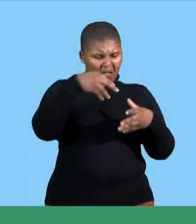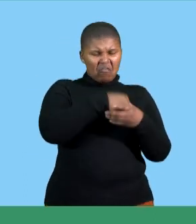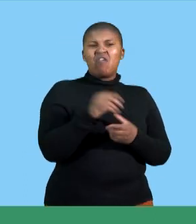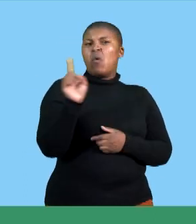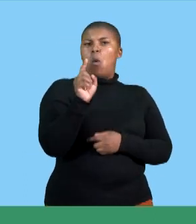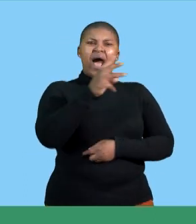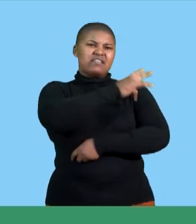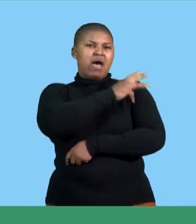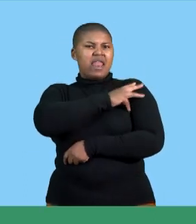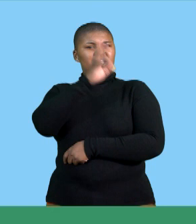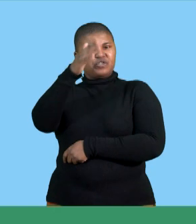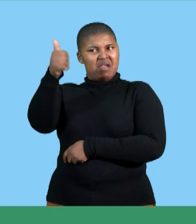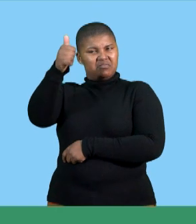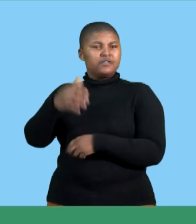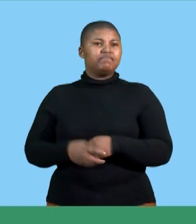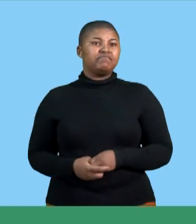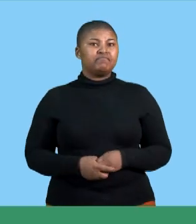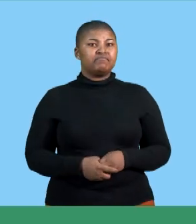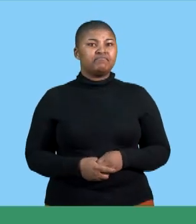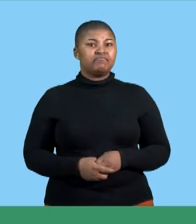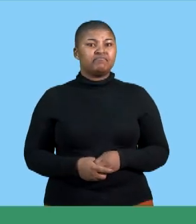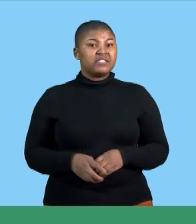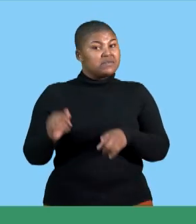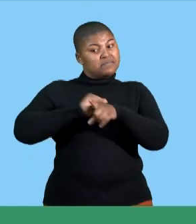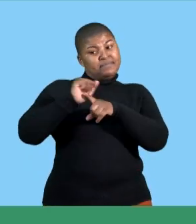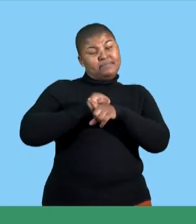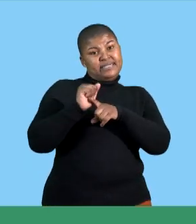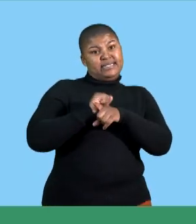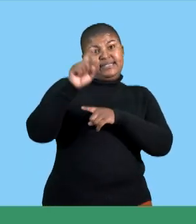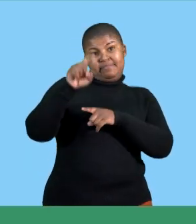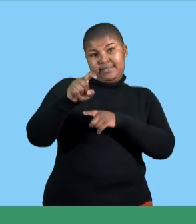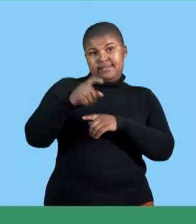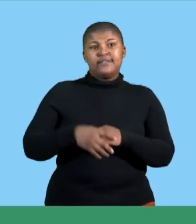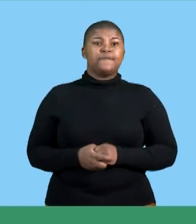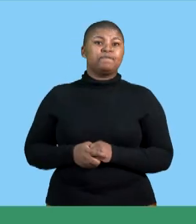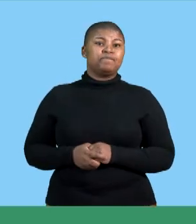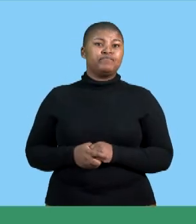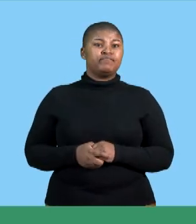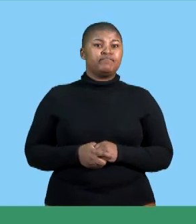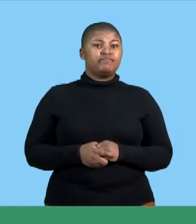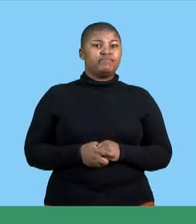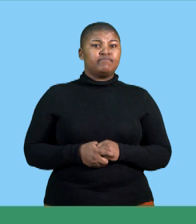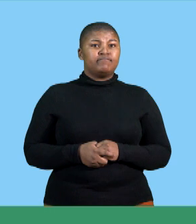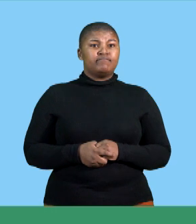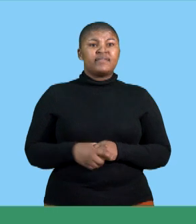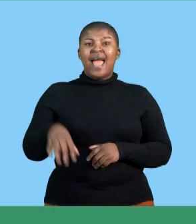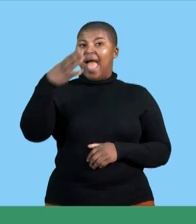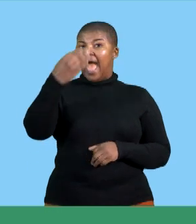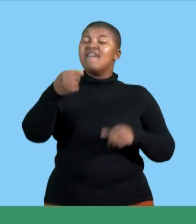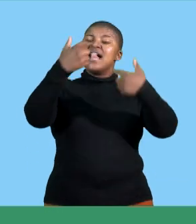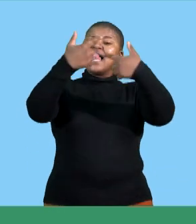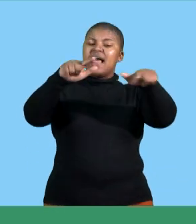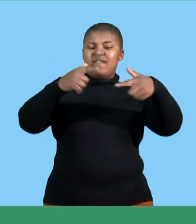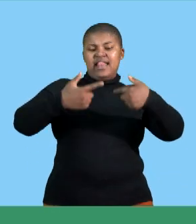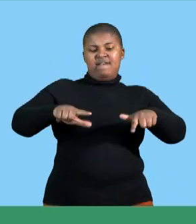Now, let's look at our pre-knowledge practice. Name 3 different levels of management. We have the top